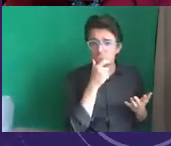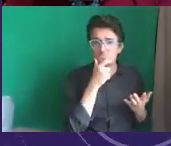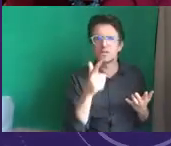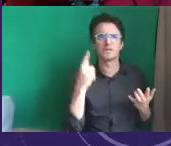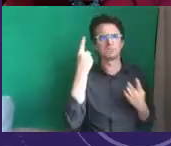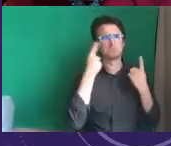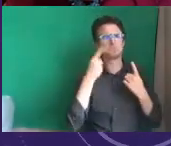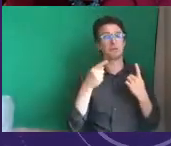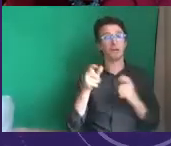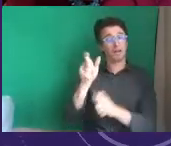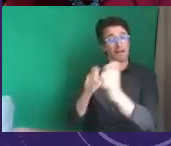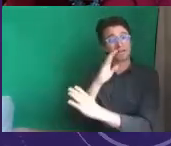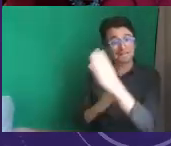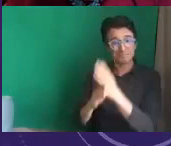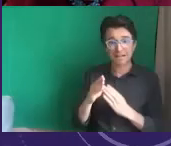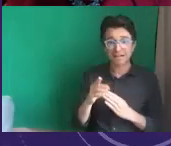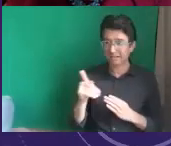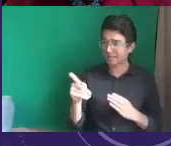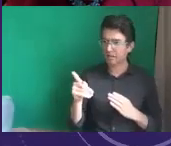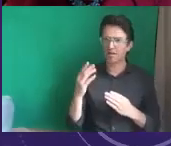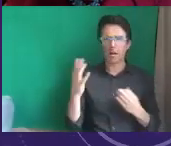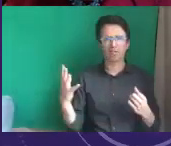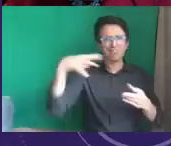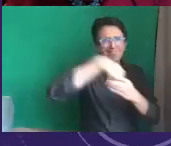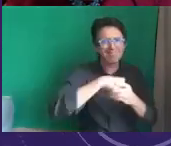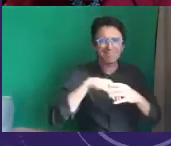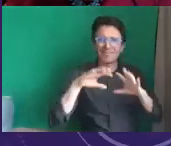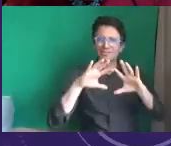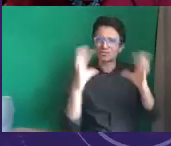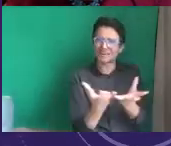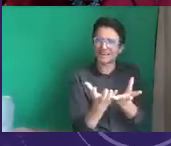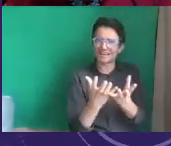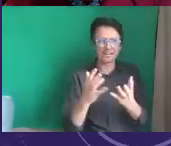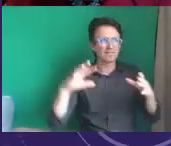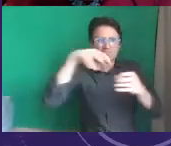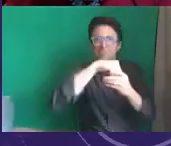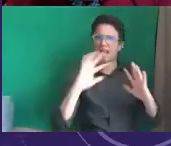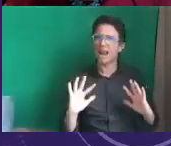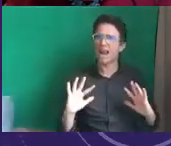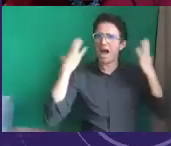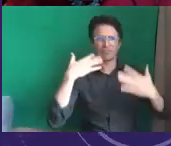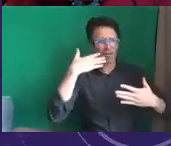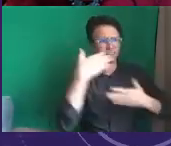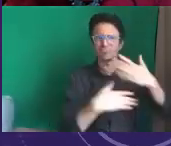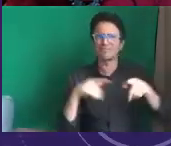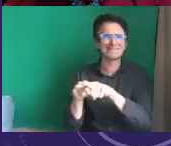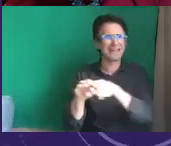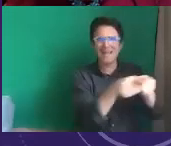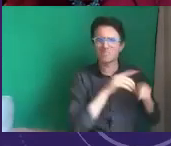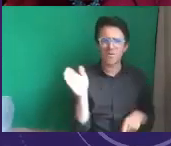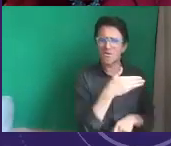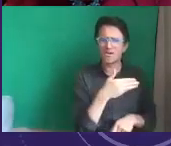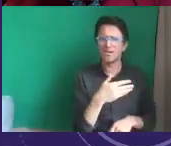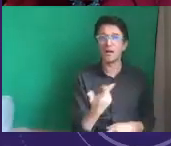covered by the United Nations Convention on the Rights of Persons with Disabilities under Article 9, is under